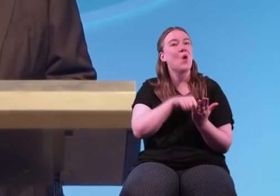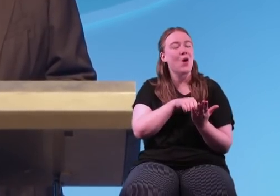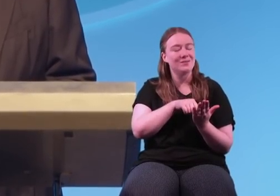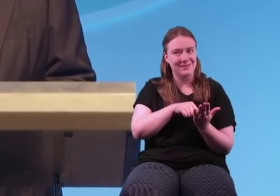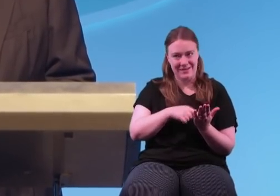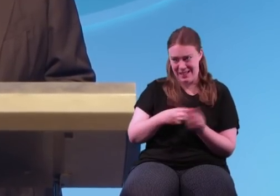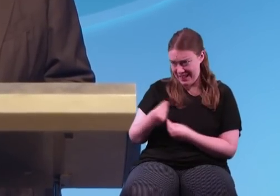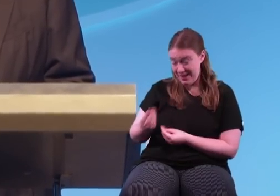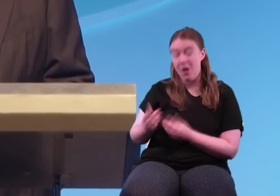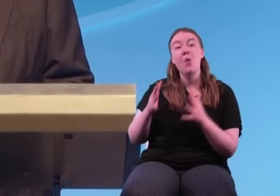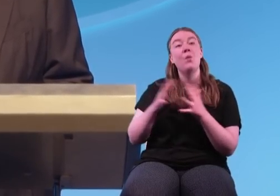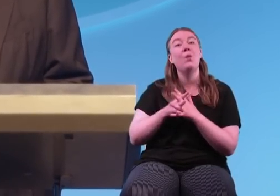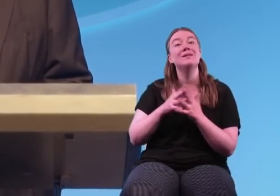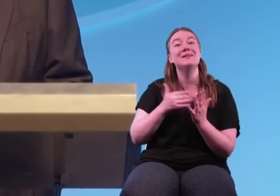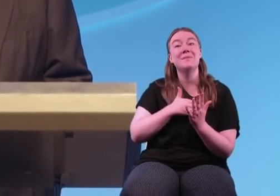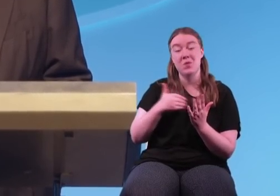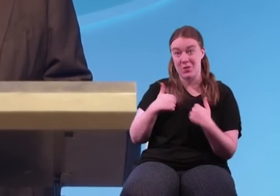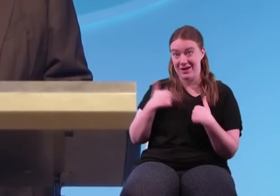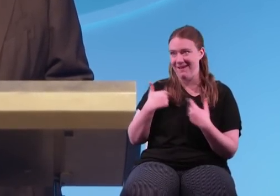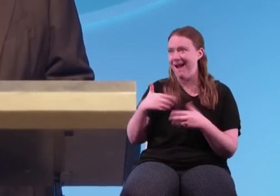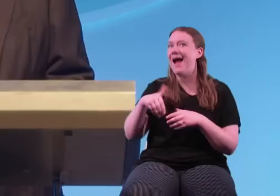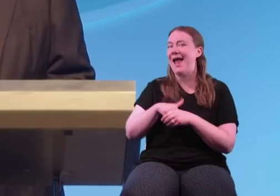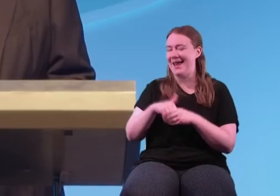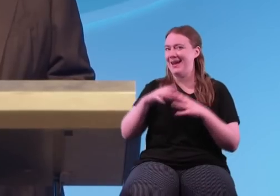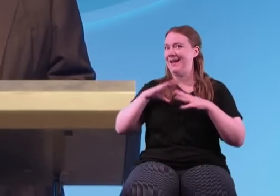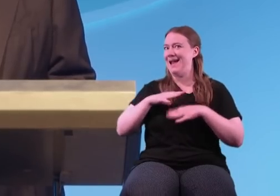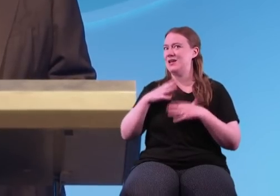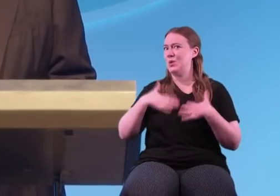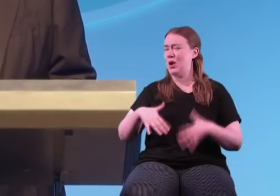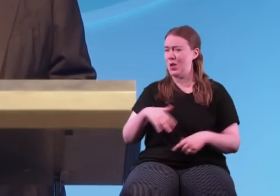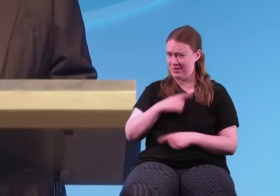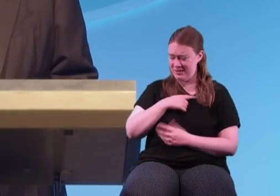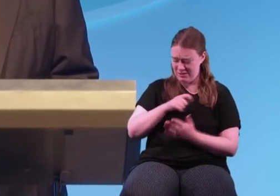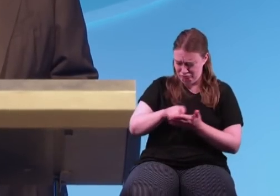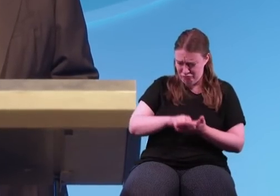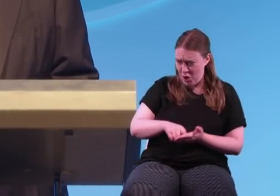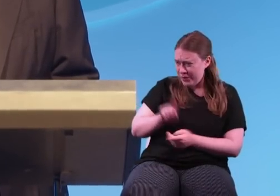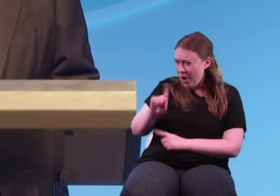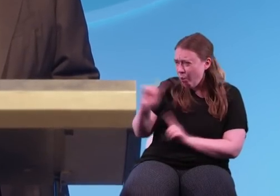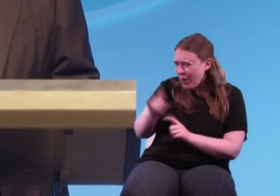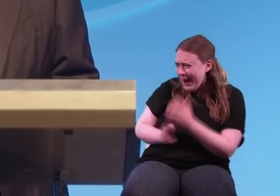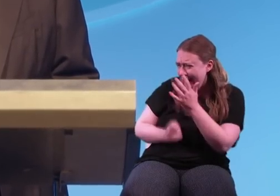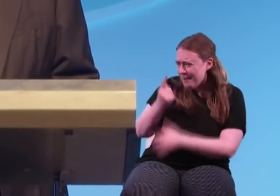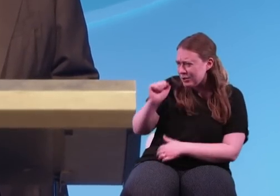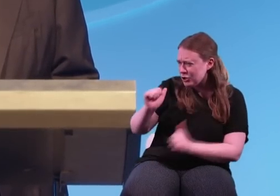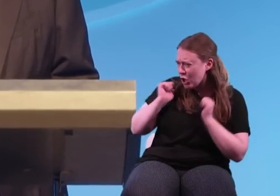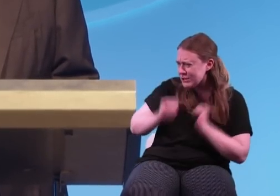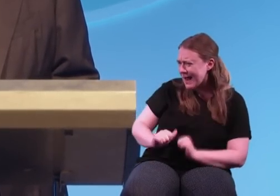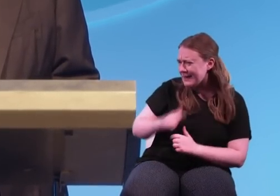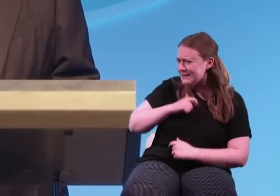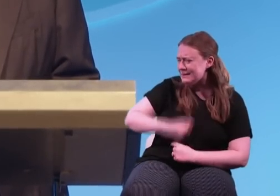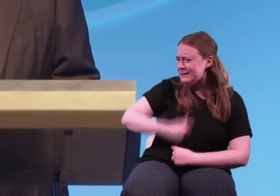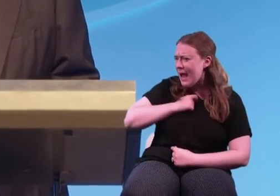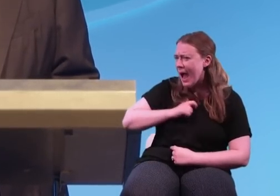is on the Wednesday morning when I have now joined the club, "What has happened to your jacket and tie?"